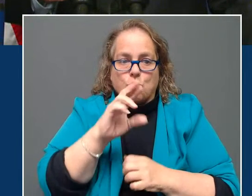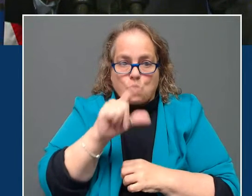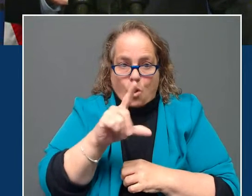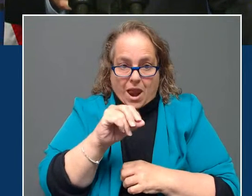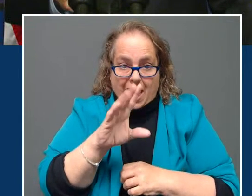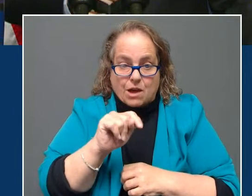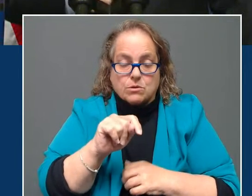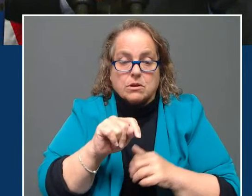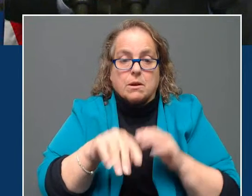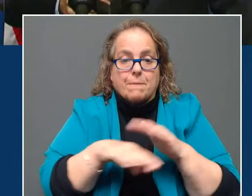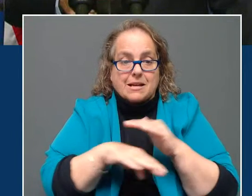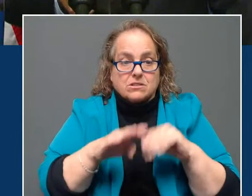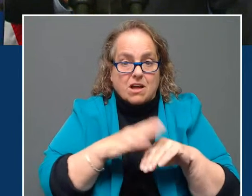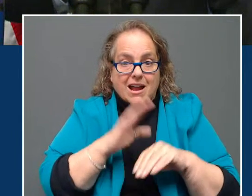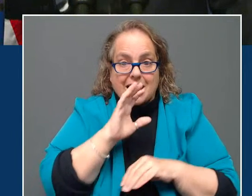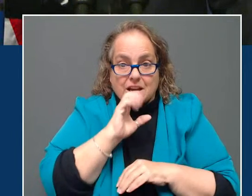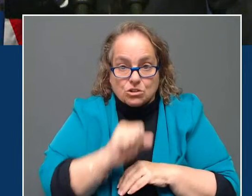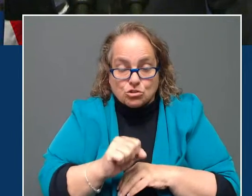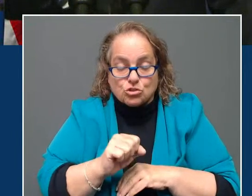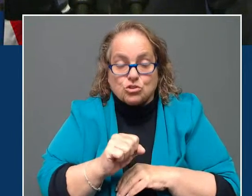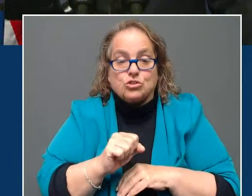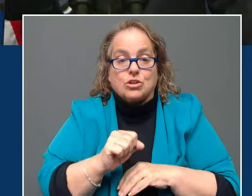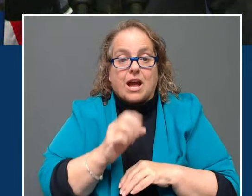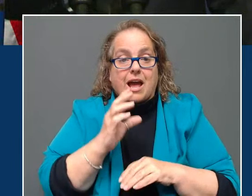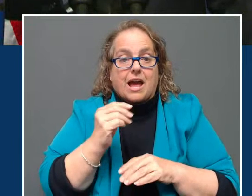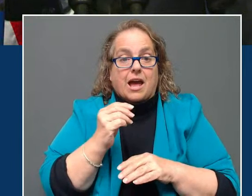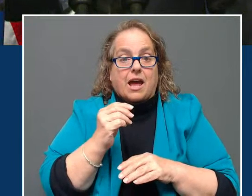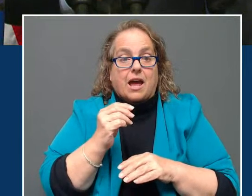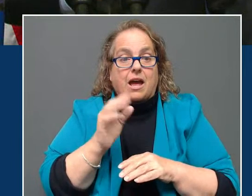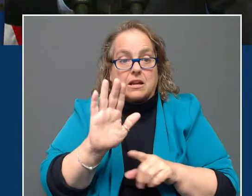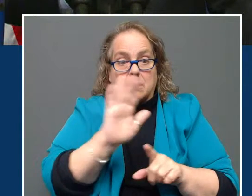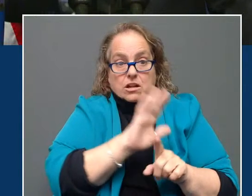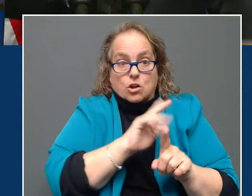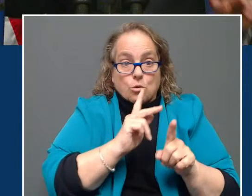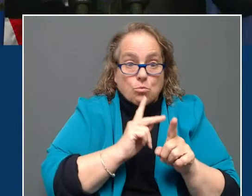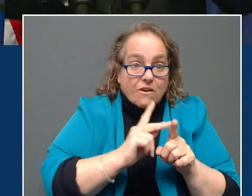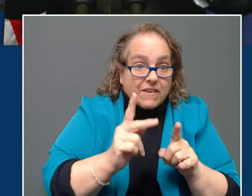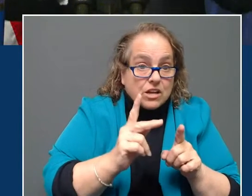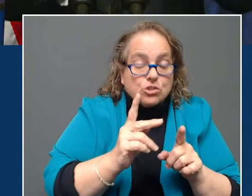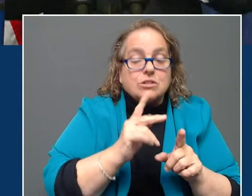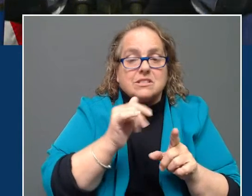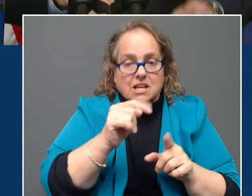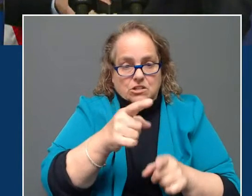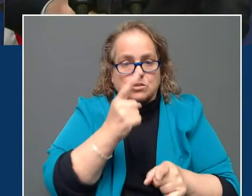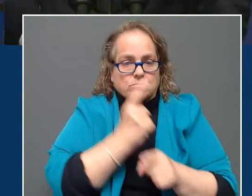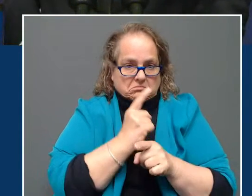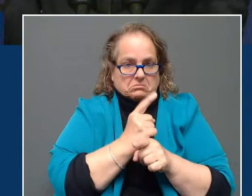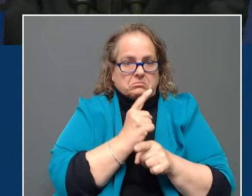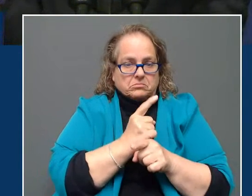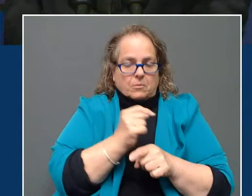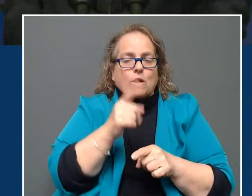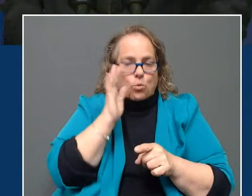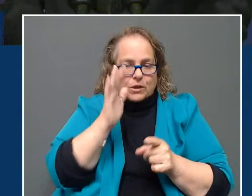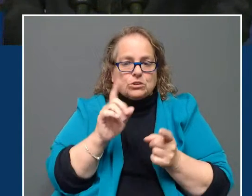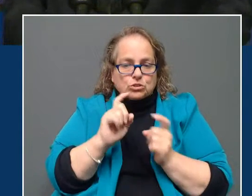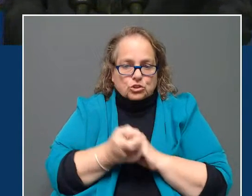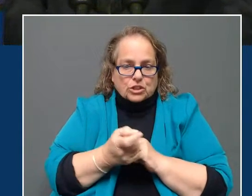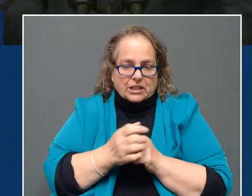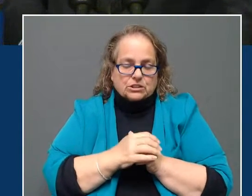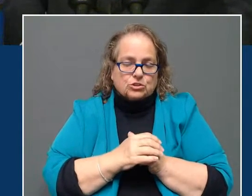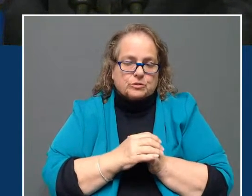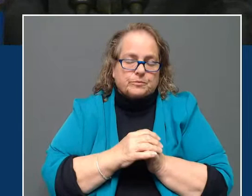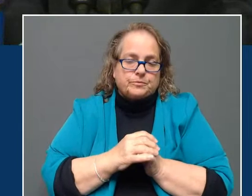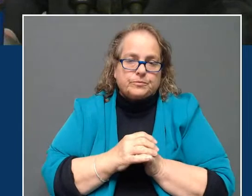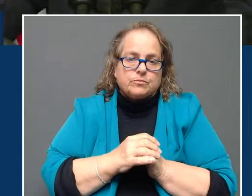age and certain professions. This is how it should look, but it is going to change as we move forward.